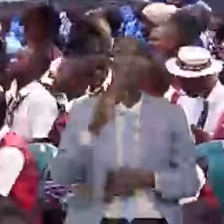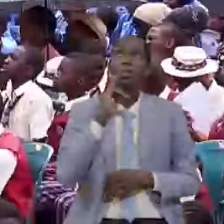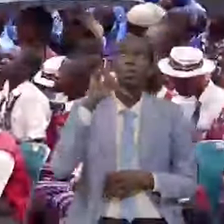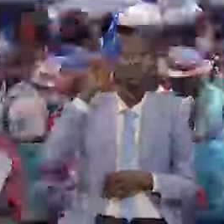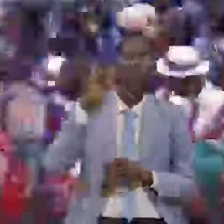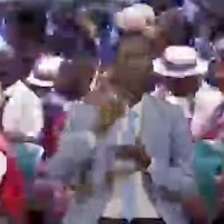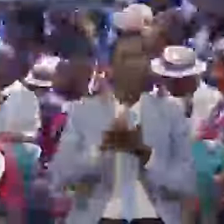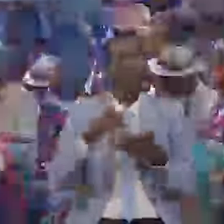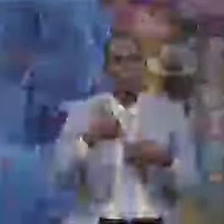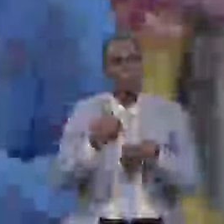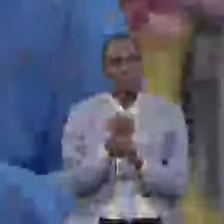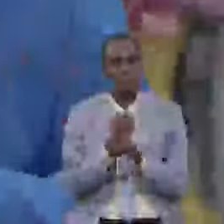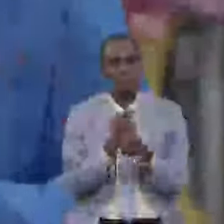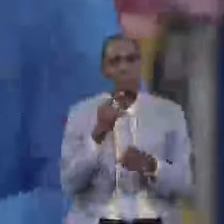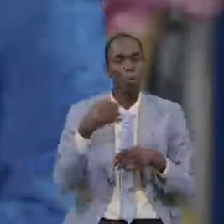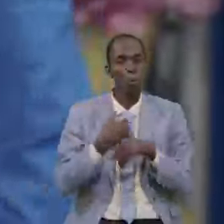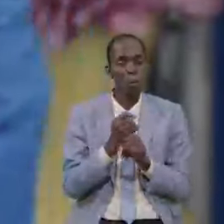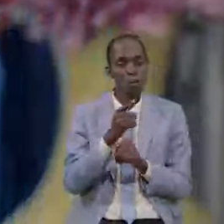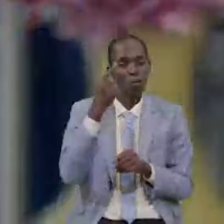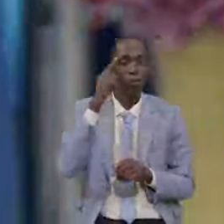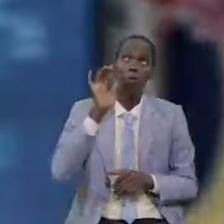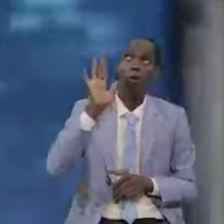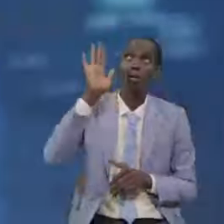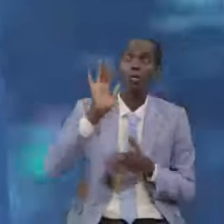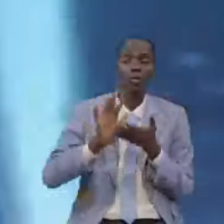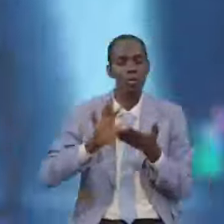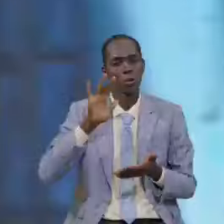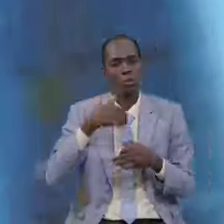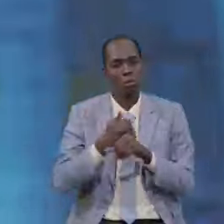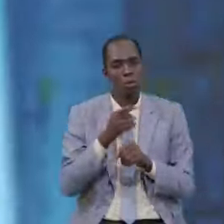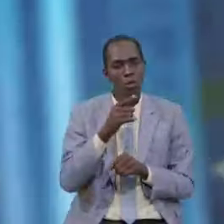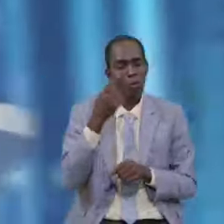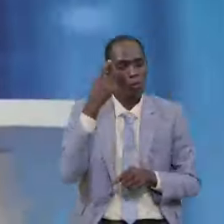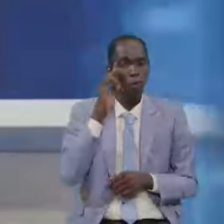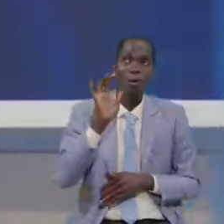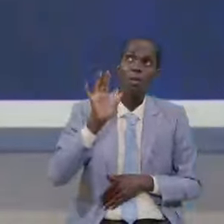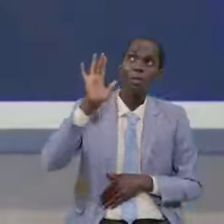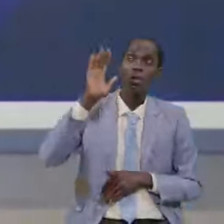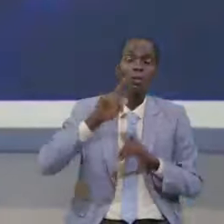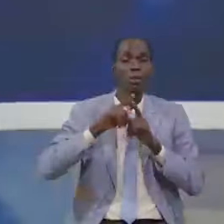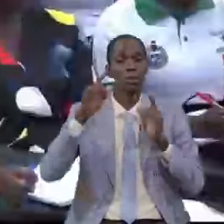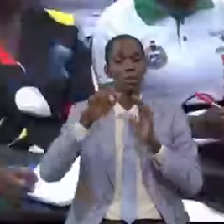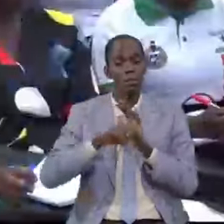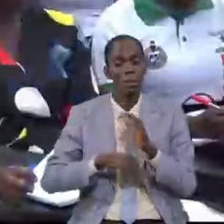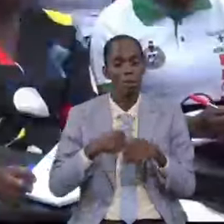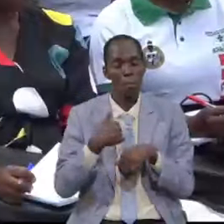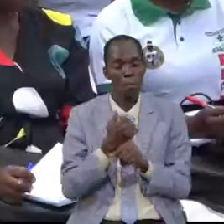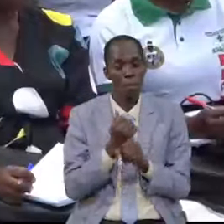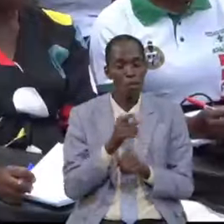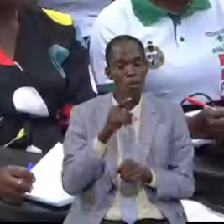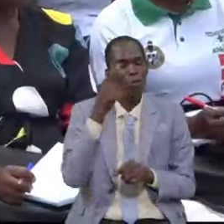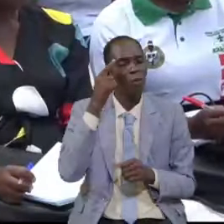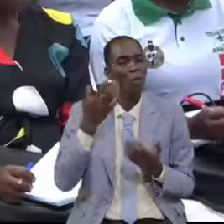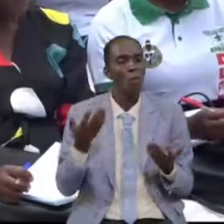glory. He's made you for greatness, and what he made you for will be accomplished